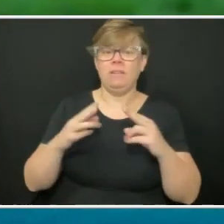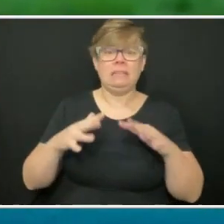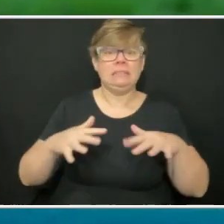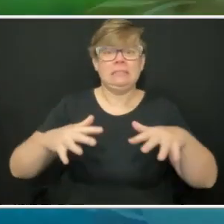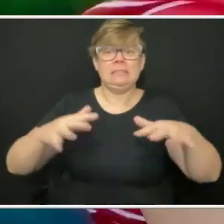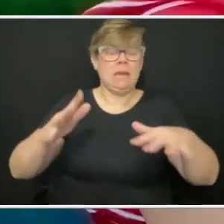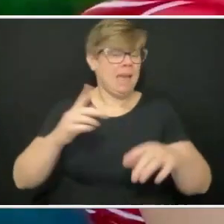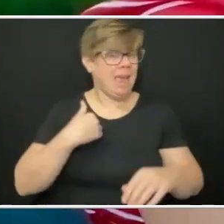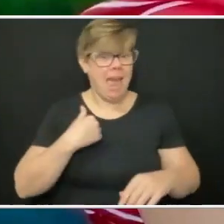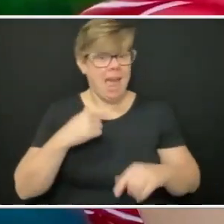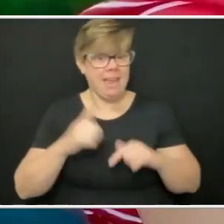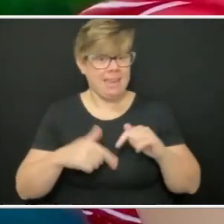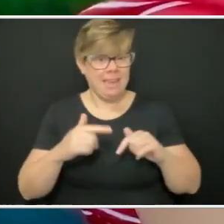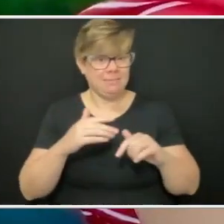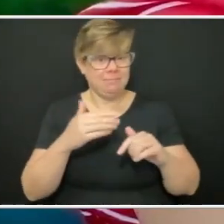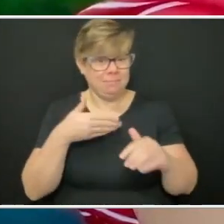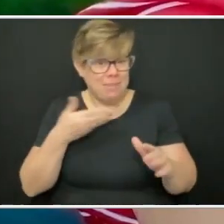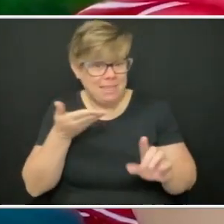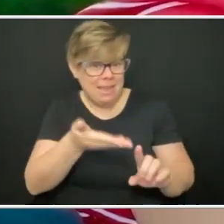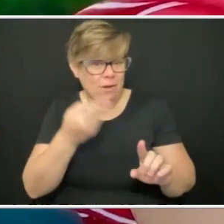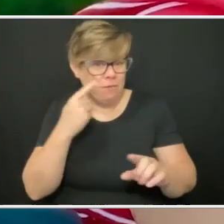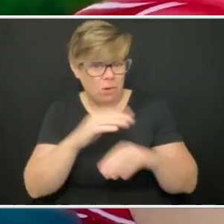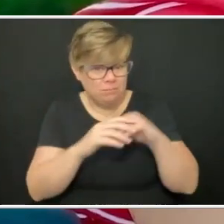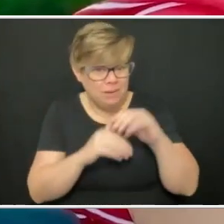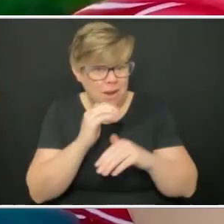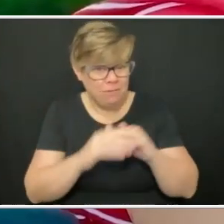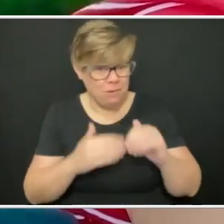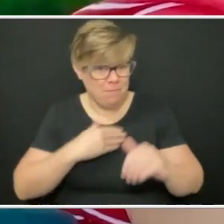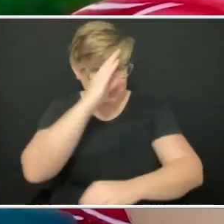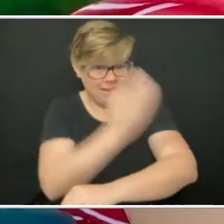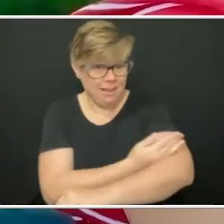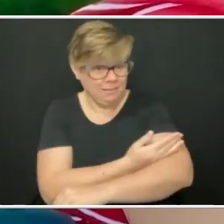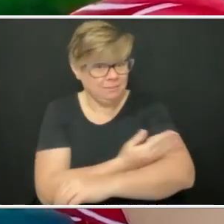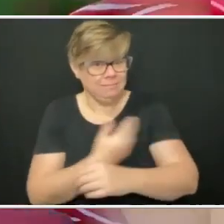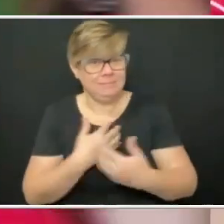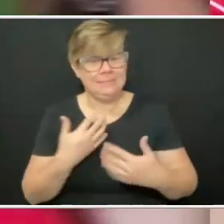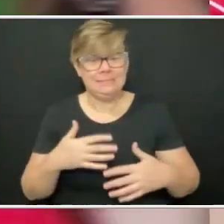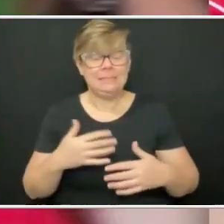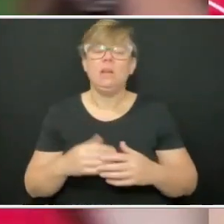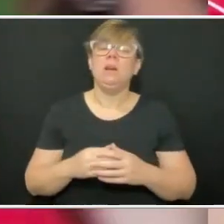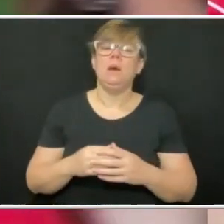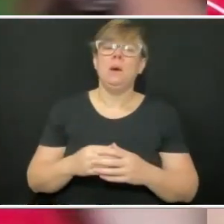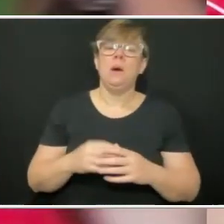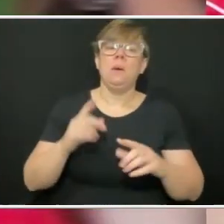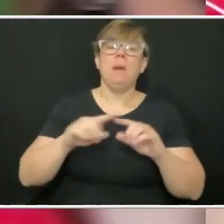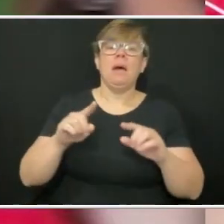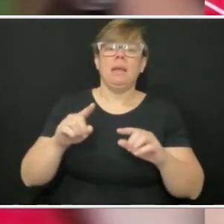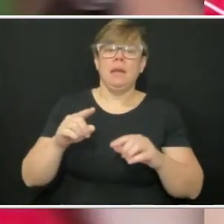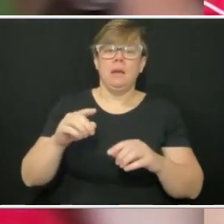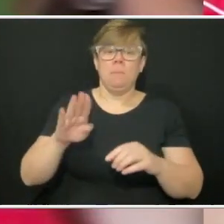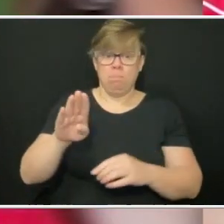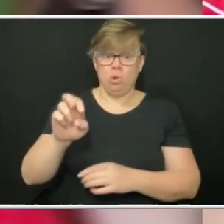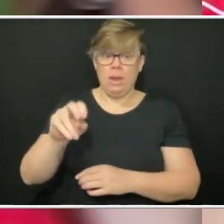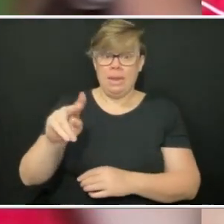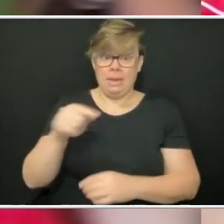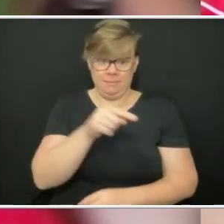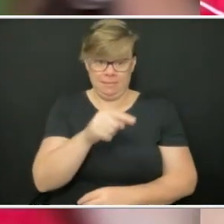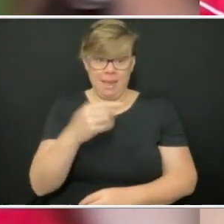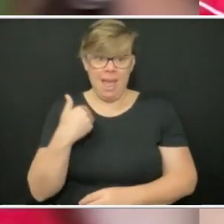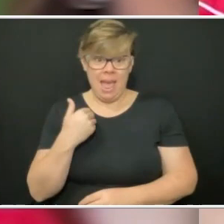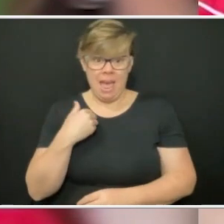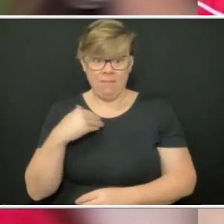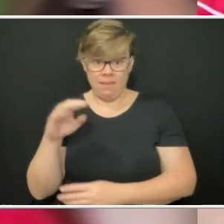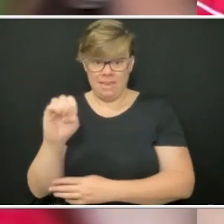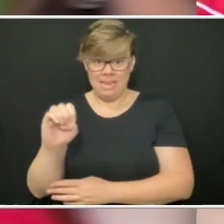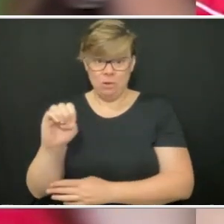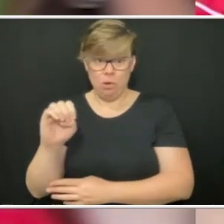comfort him. I can't be there to reassure him. Brendon has Eagle-Barrett syndrome, commonly known as prune belly